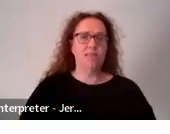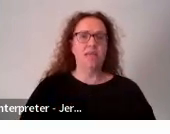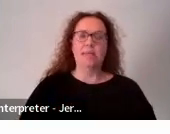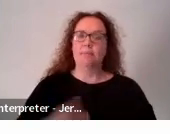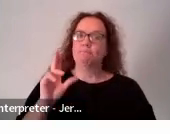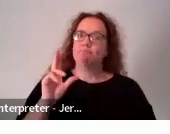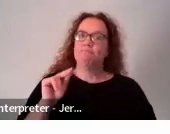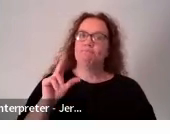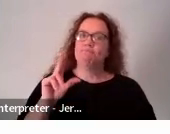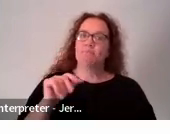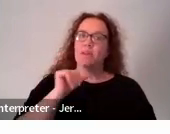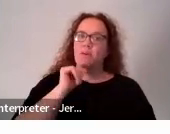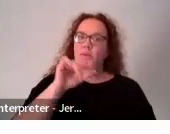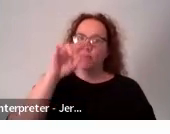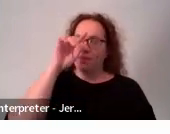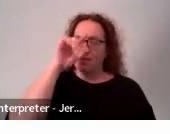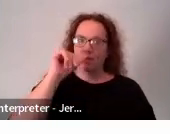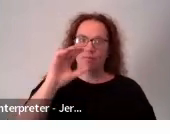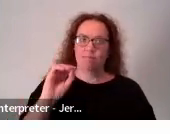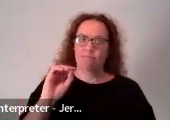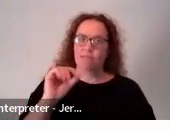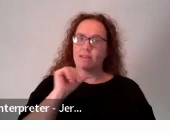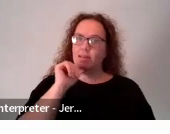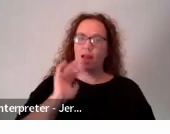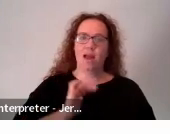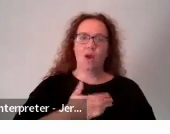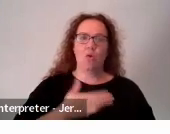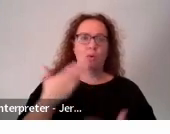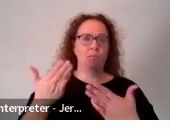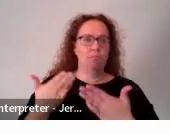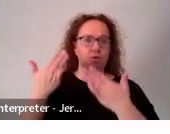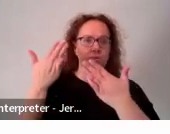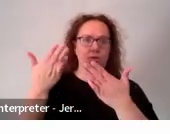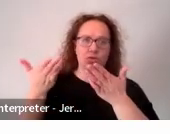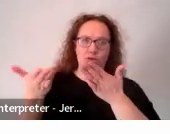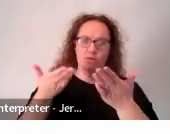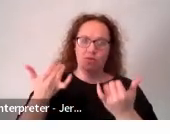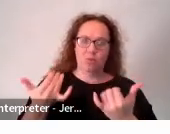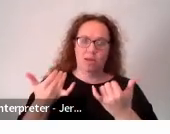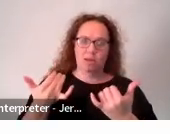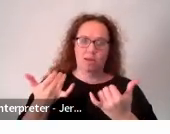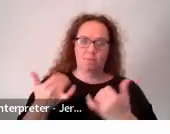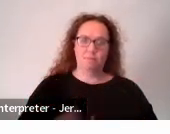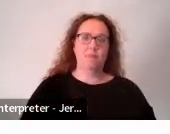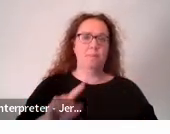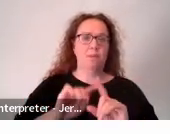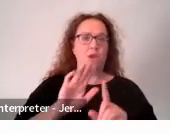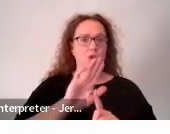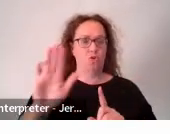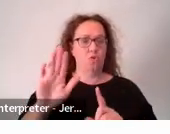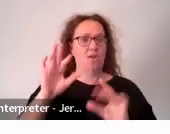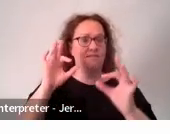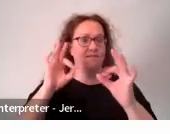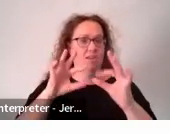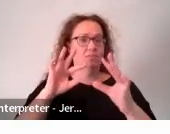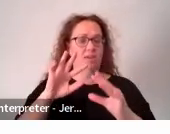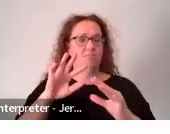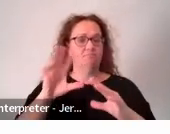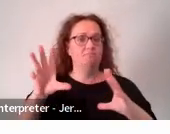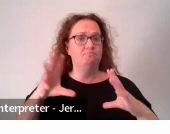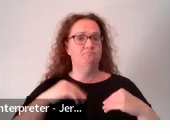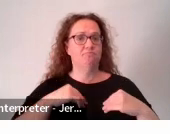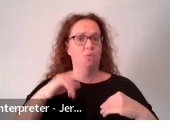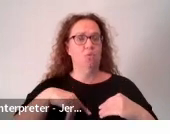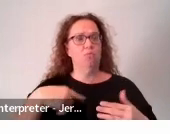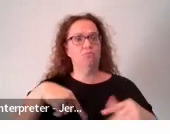so, Steve. I don't think that's part of our current proposed services, but your feedback is well taken and we can take that back